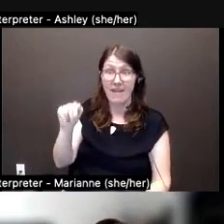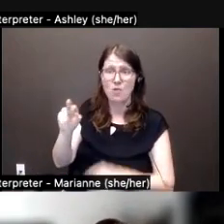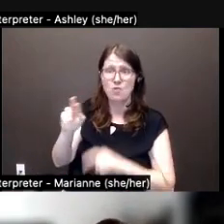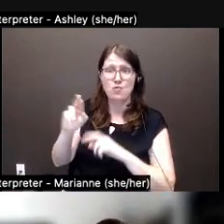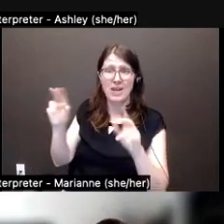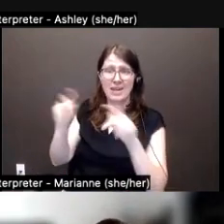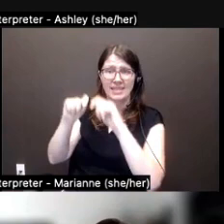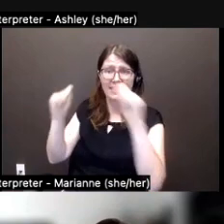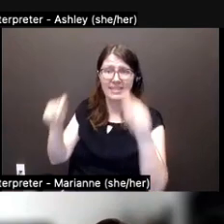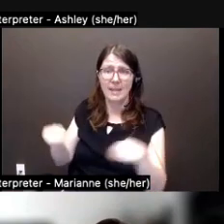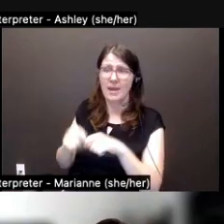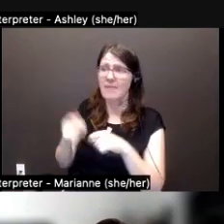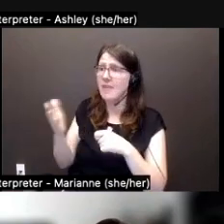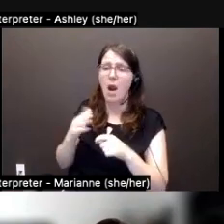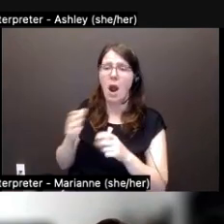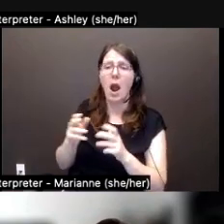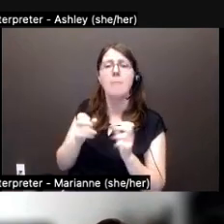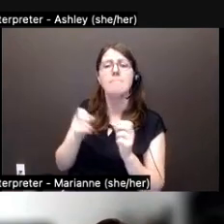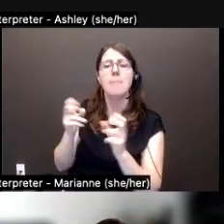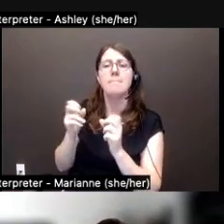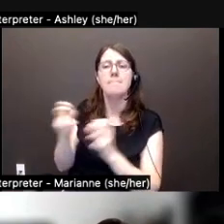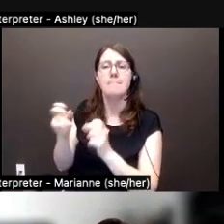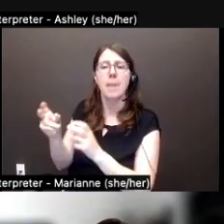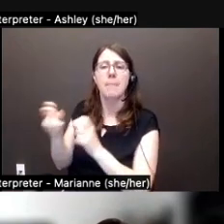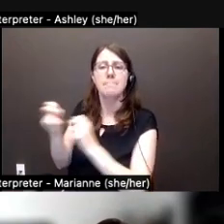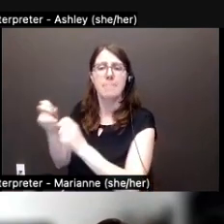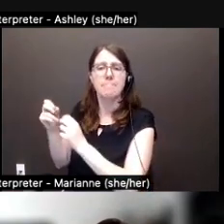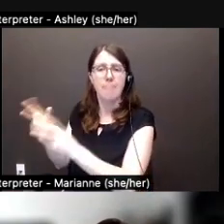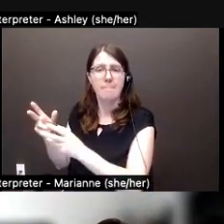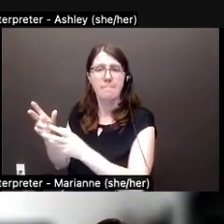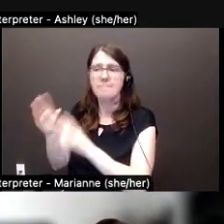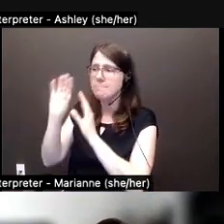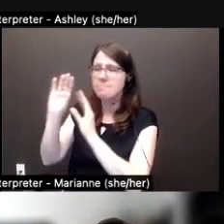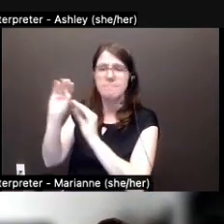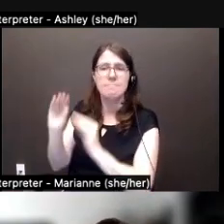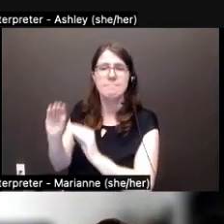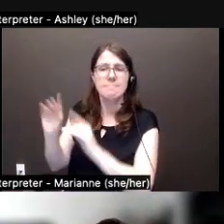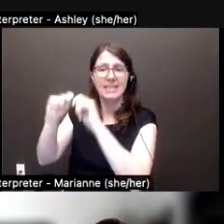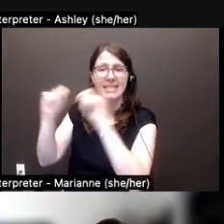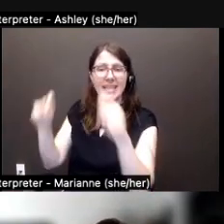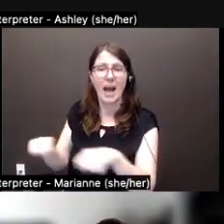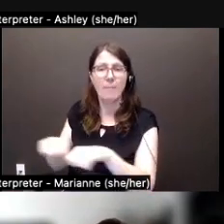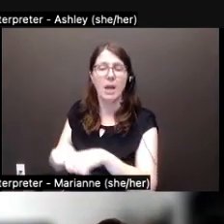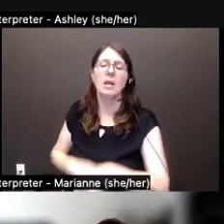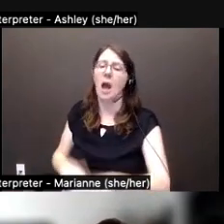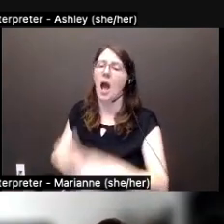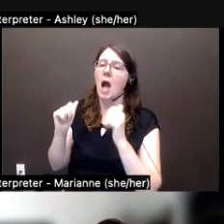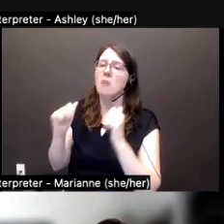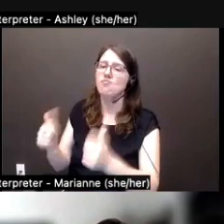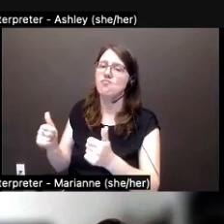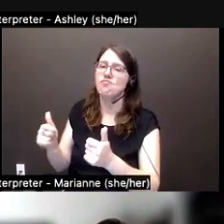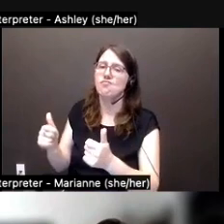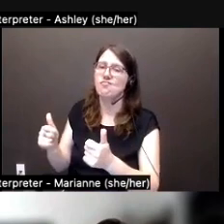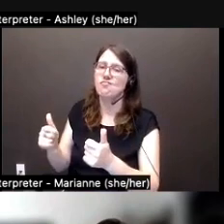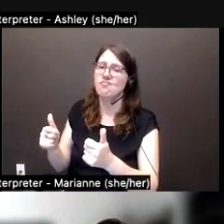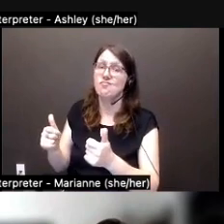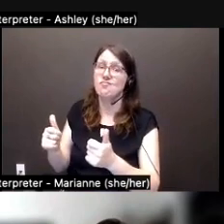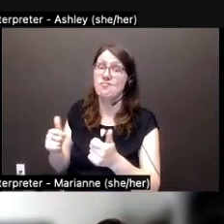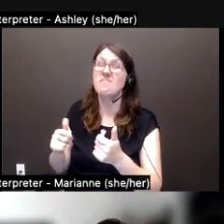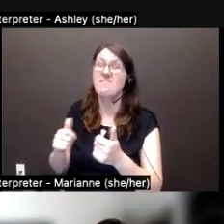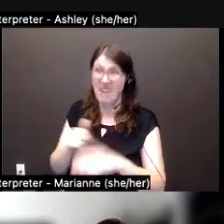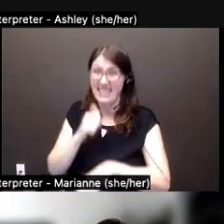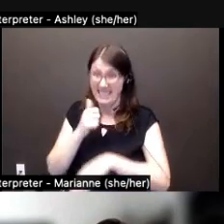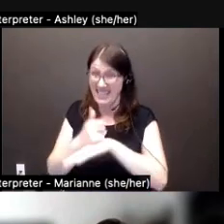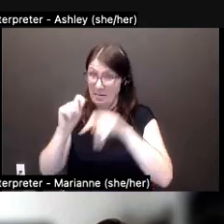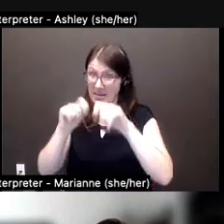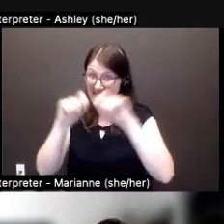has become a lot easier. I spend a lot less time. In the beginning,